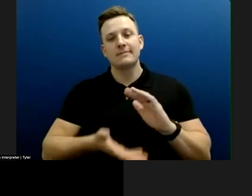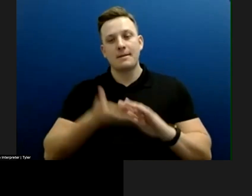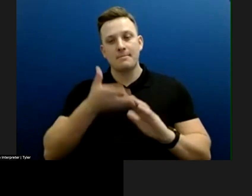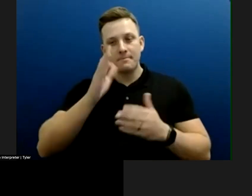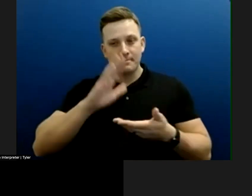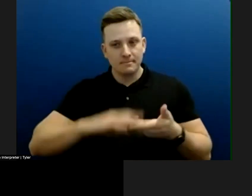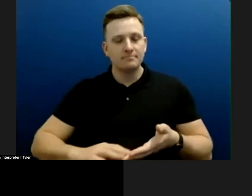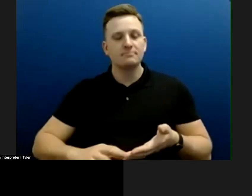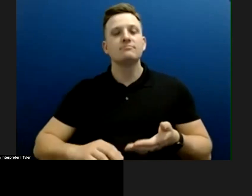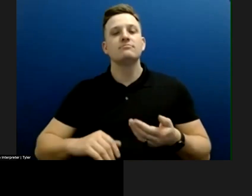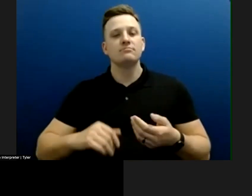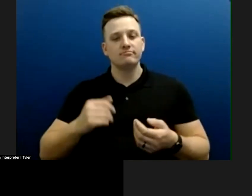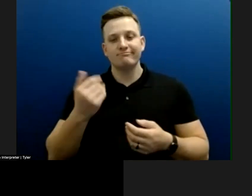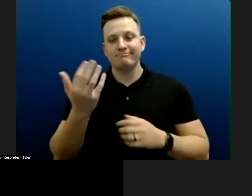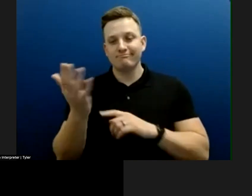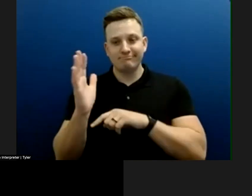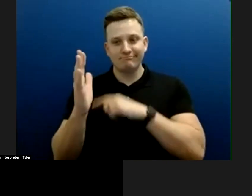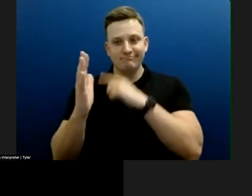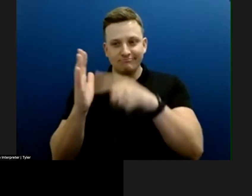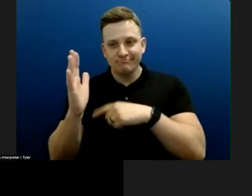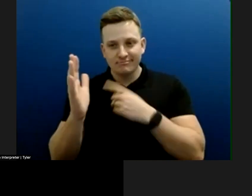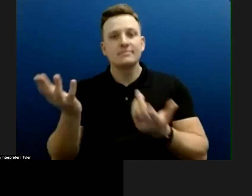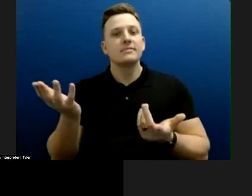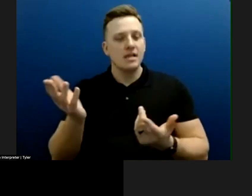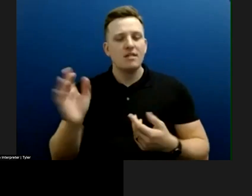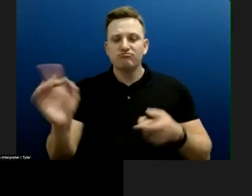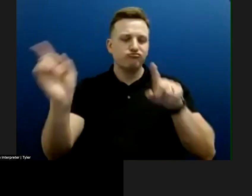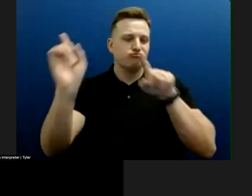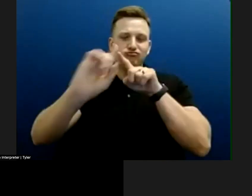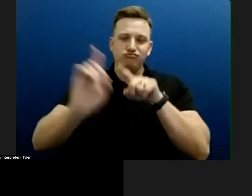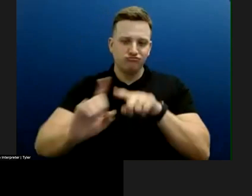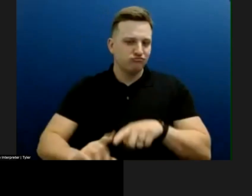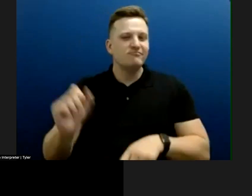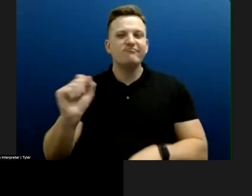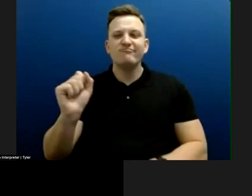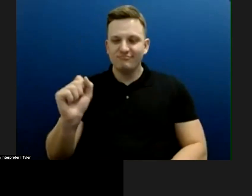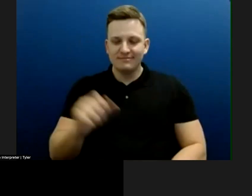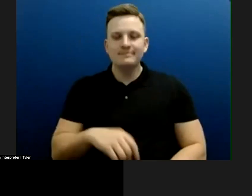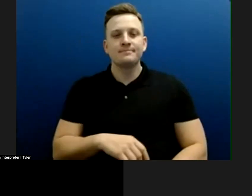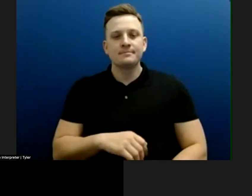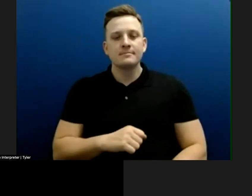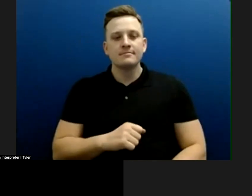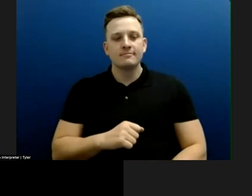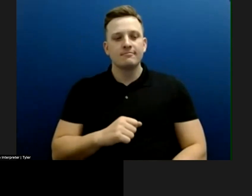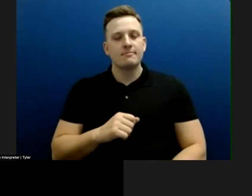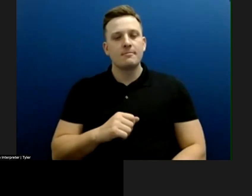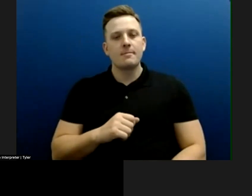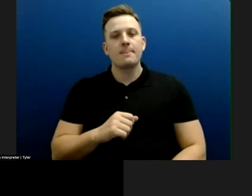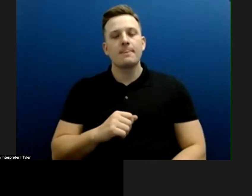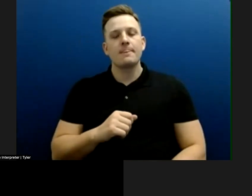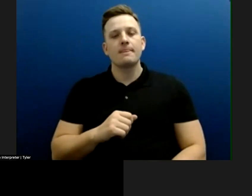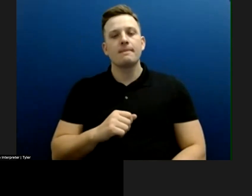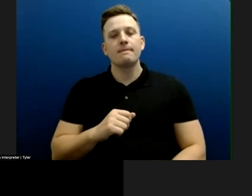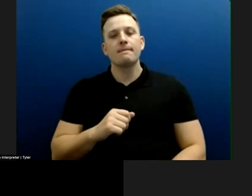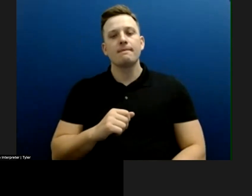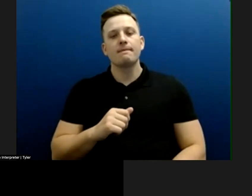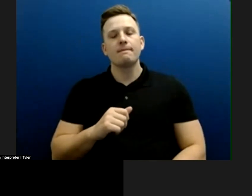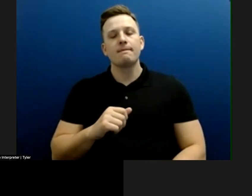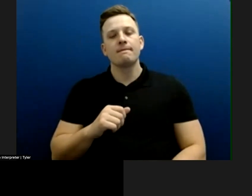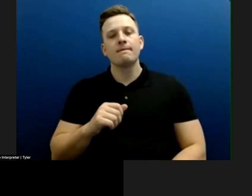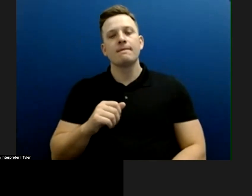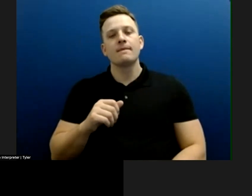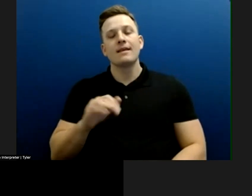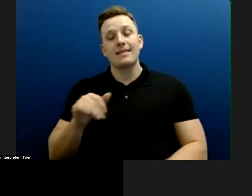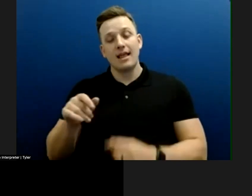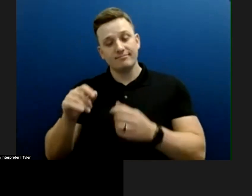So there's a huge number of different ways. Now, if we related that back to the